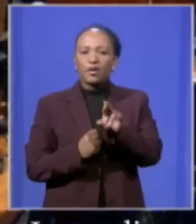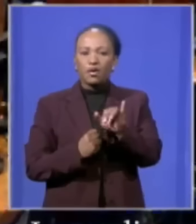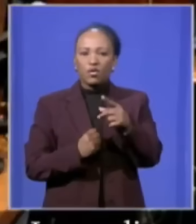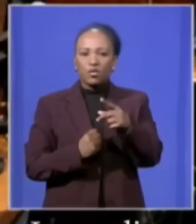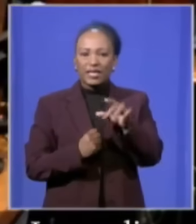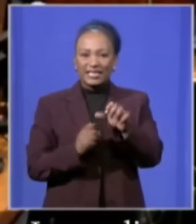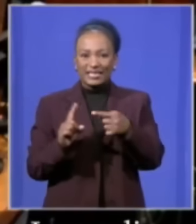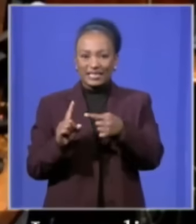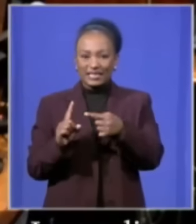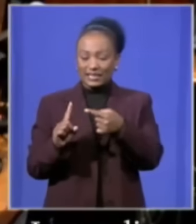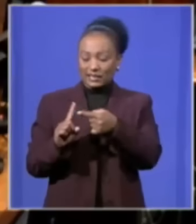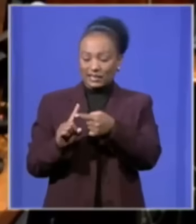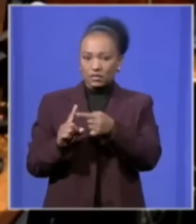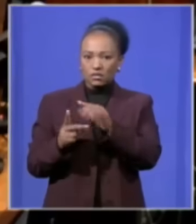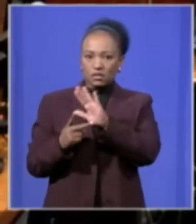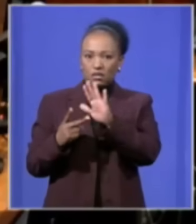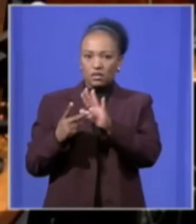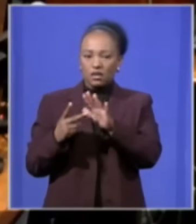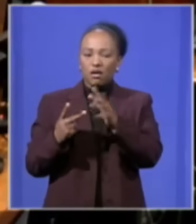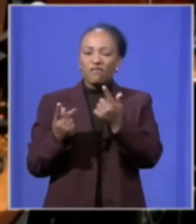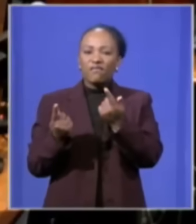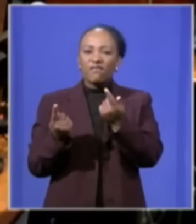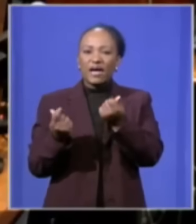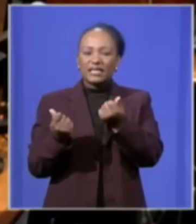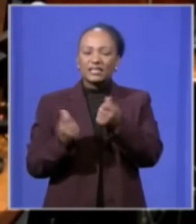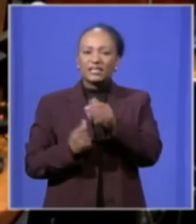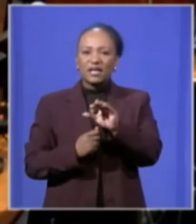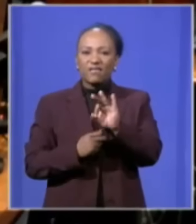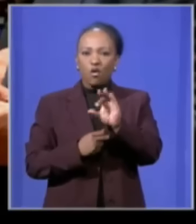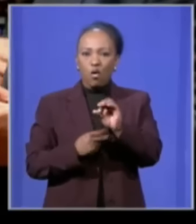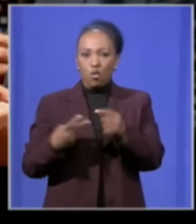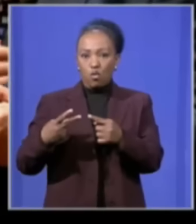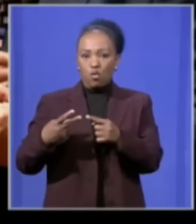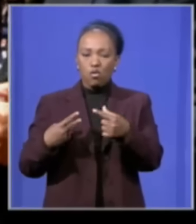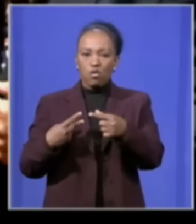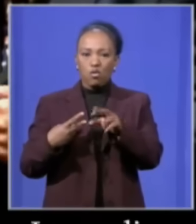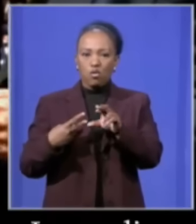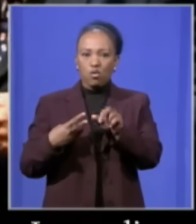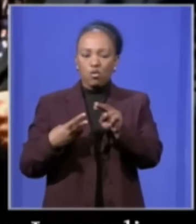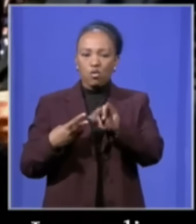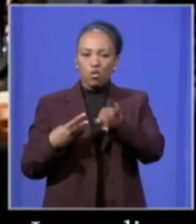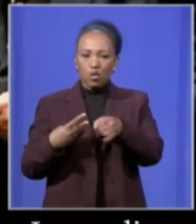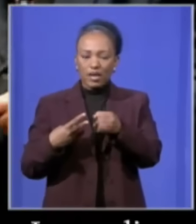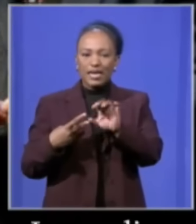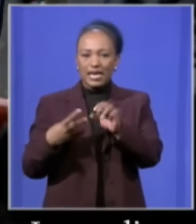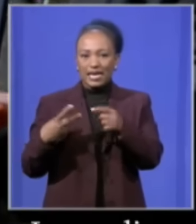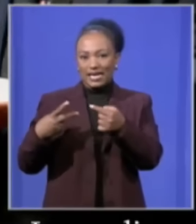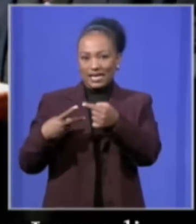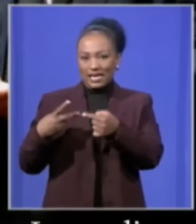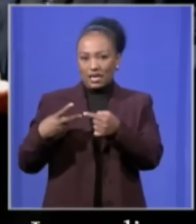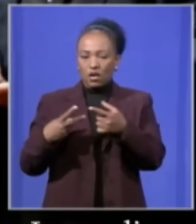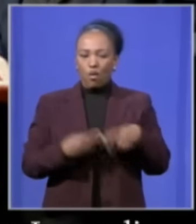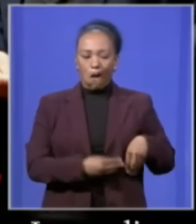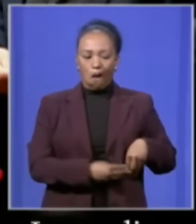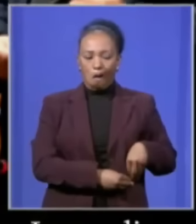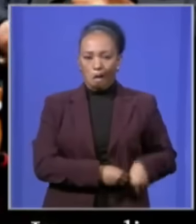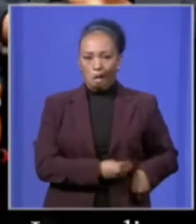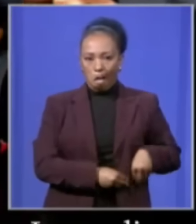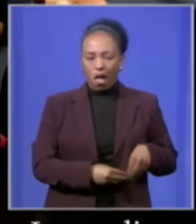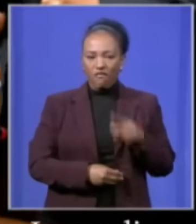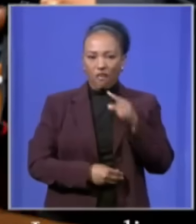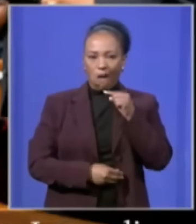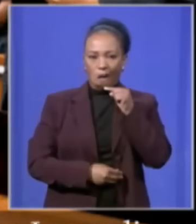Jordan le molaodi mogolo wa tša Masheleng ka SAFA Kgroni Hluyo ba lebagane le ditatofatšo tša bomenetša le go loga maano a go dira bofora.